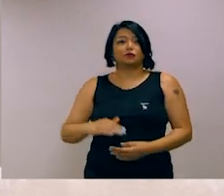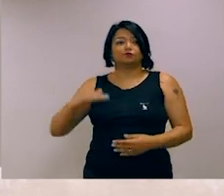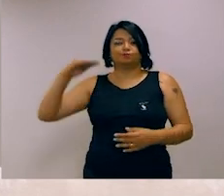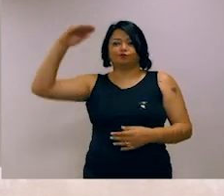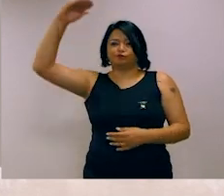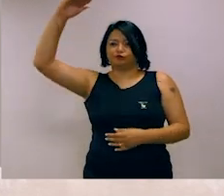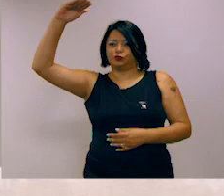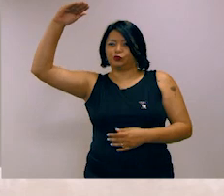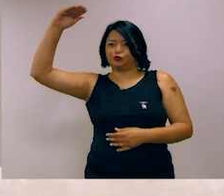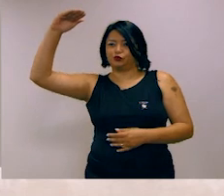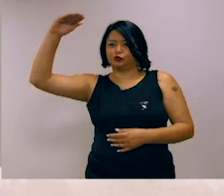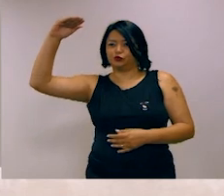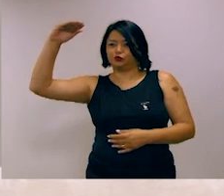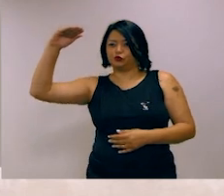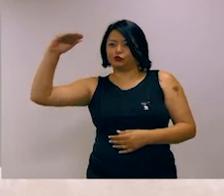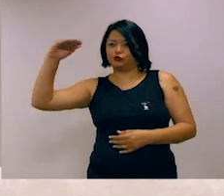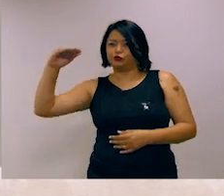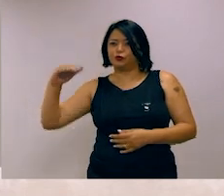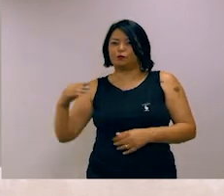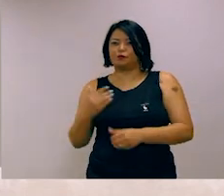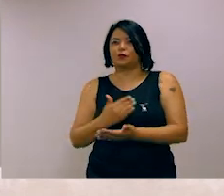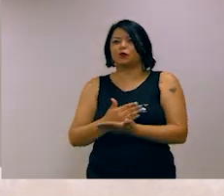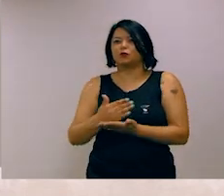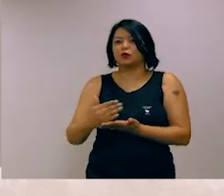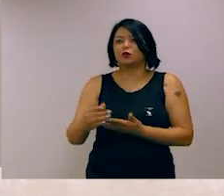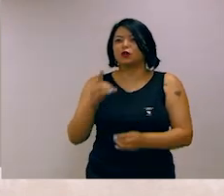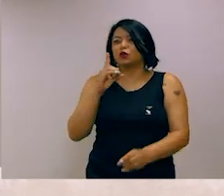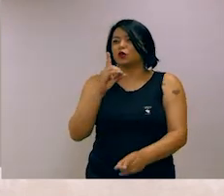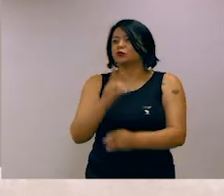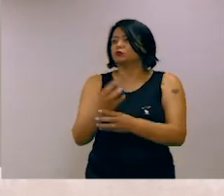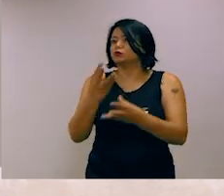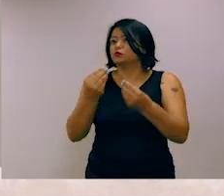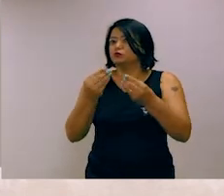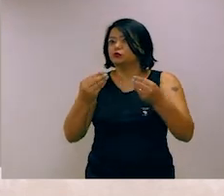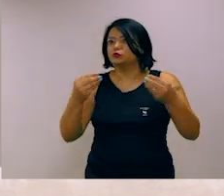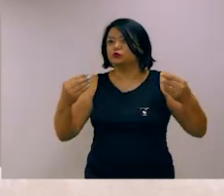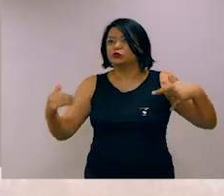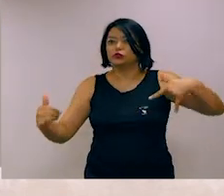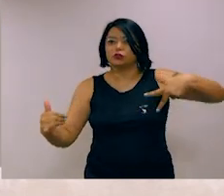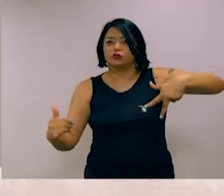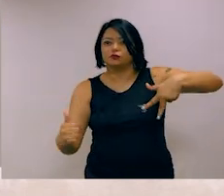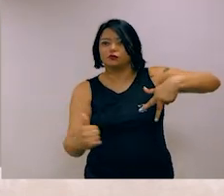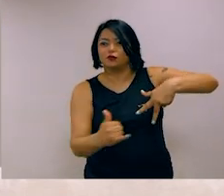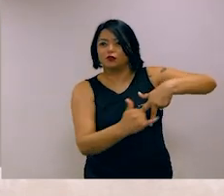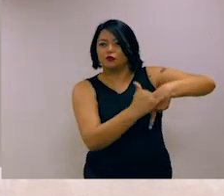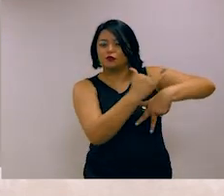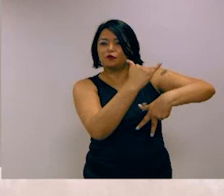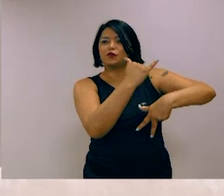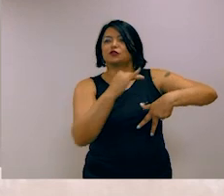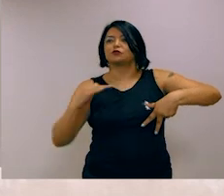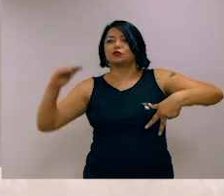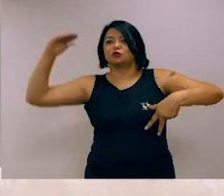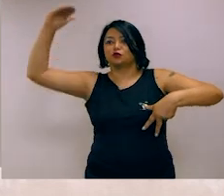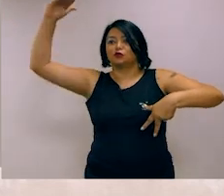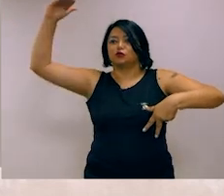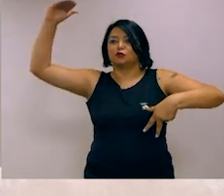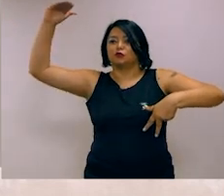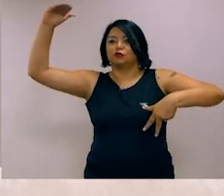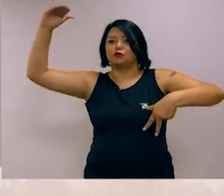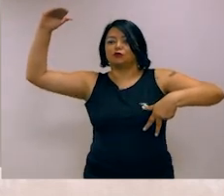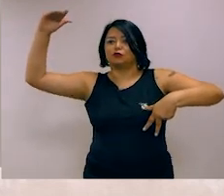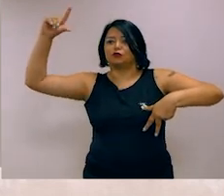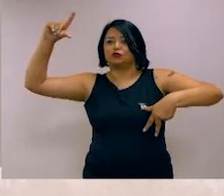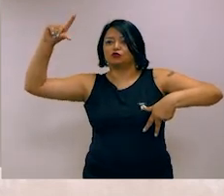a reduction in the number of bodies that we were finding throughout the months because of the nature of the